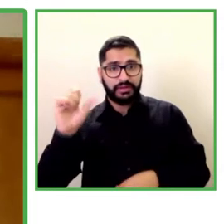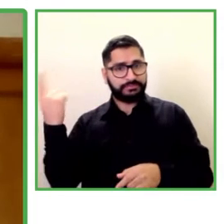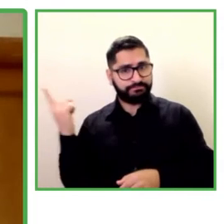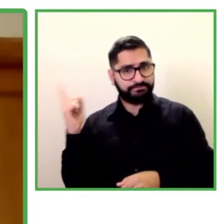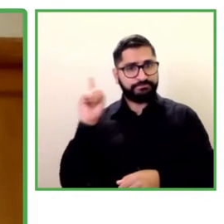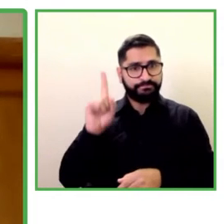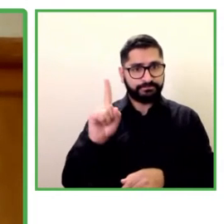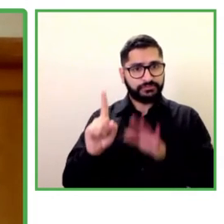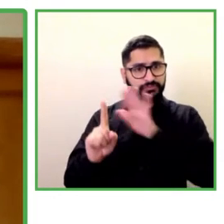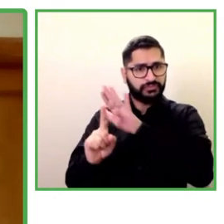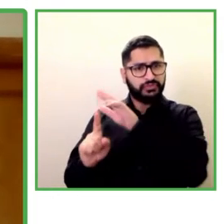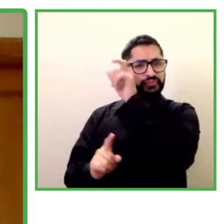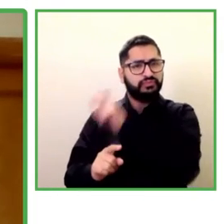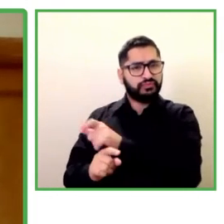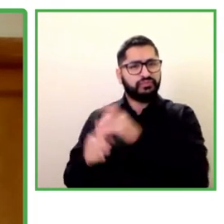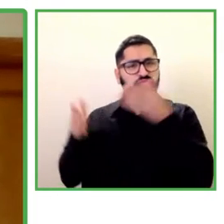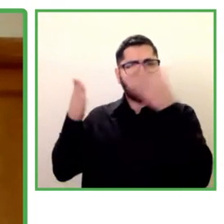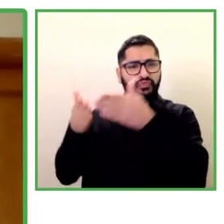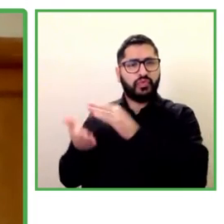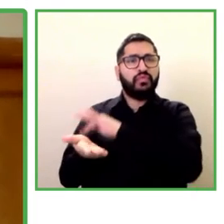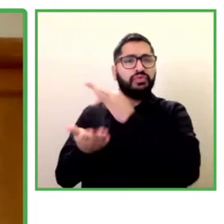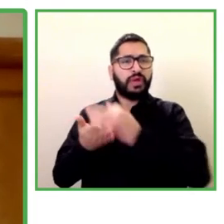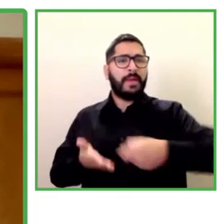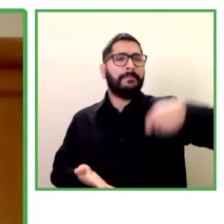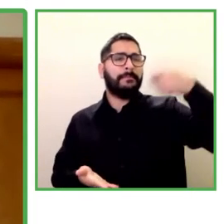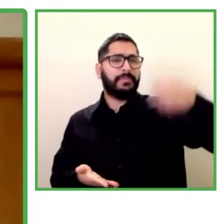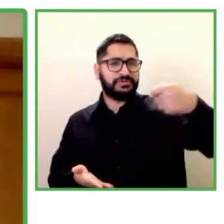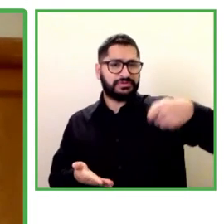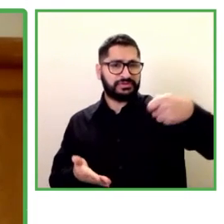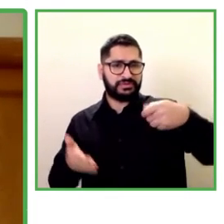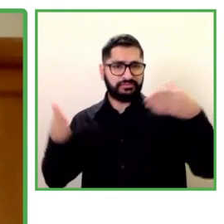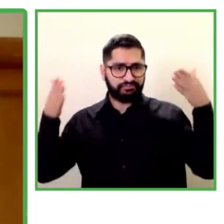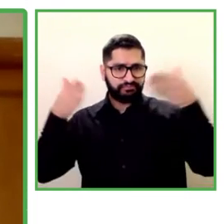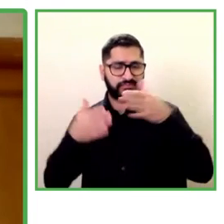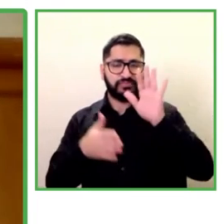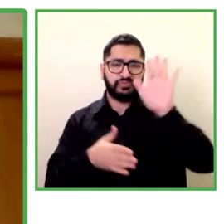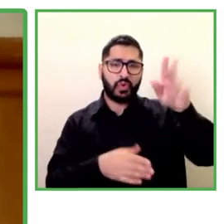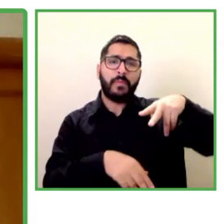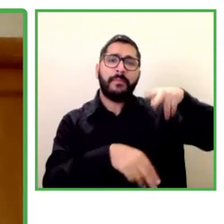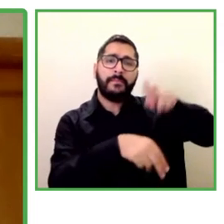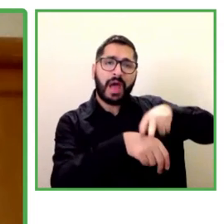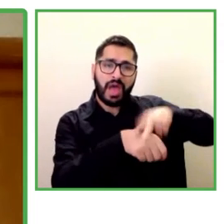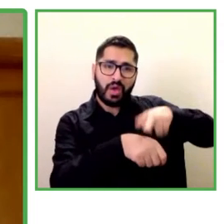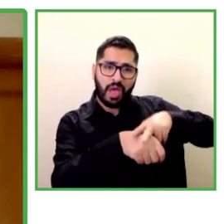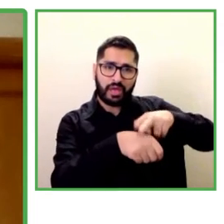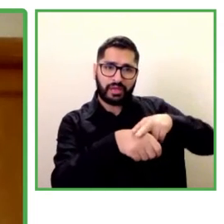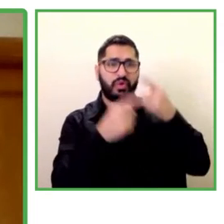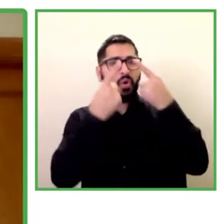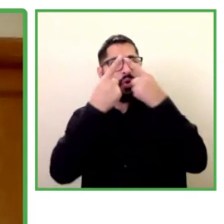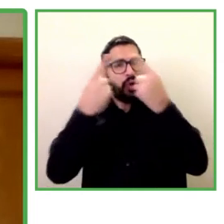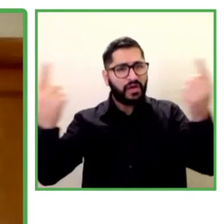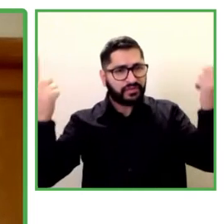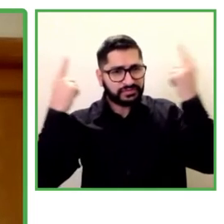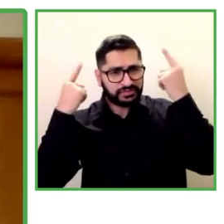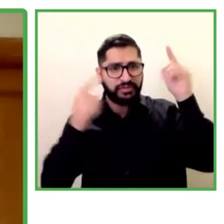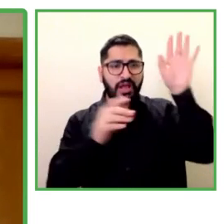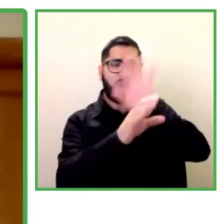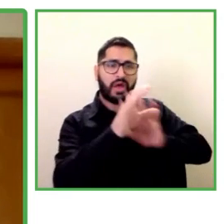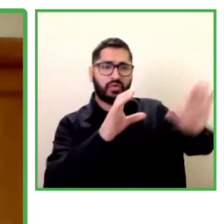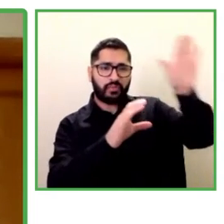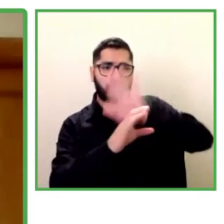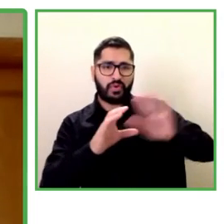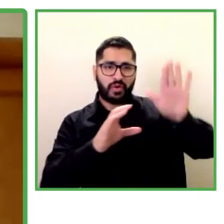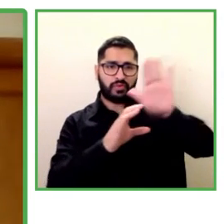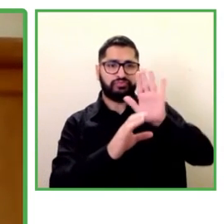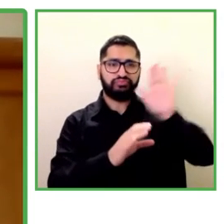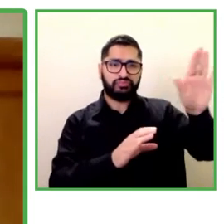president of the Saraki Foundation de Paraguay. She has a degree in education in National University of Asunción in